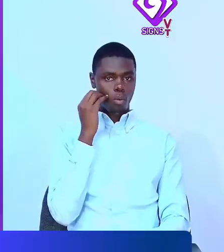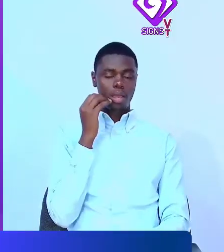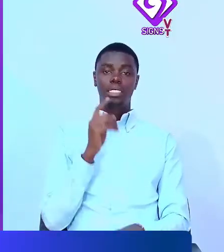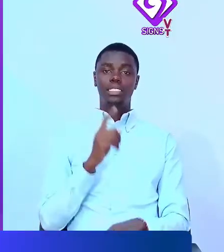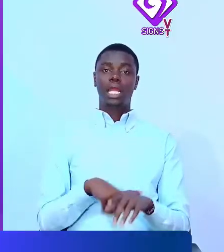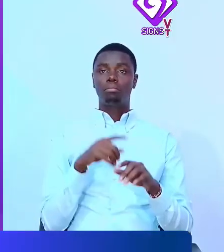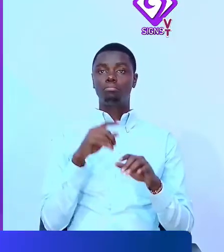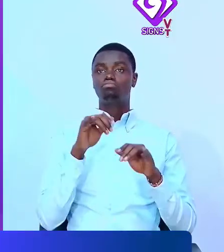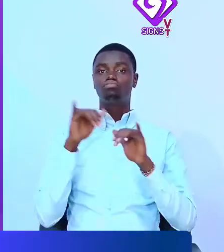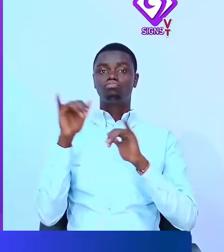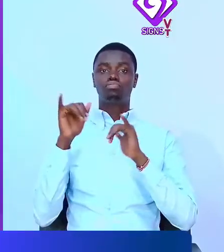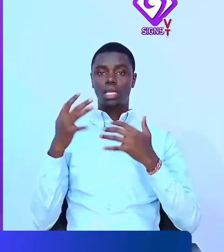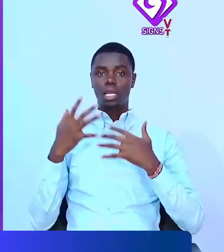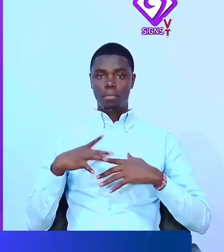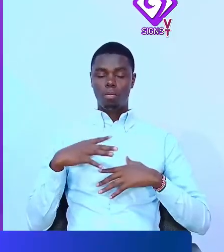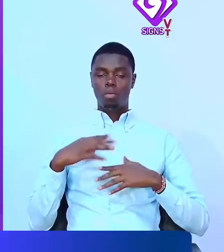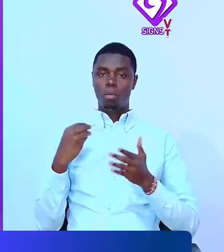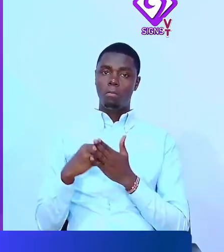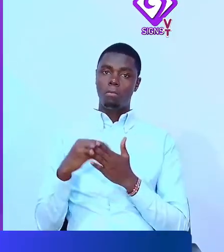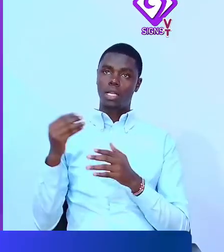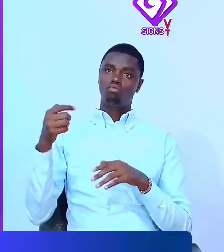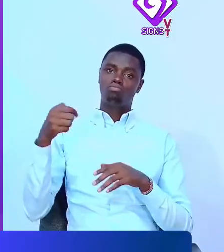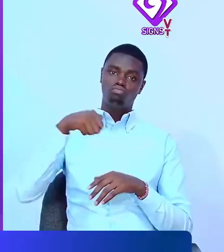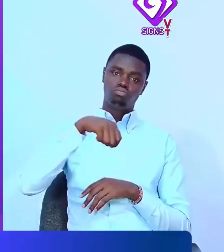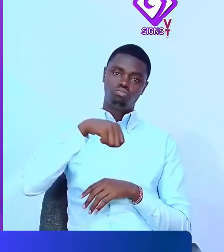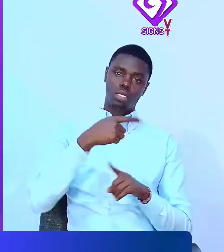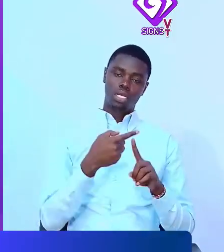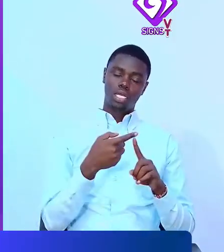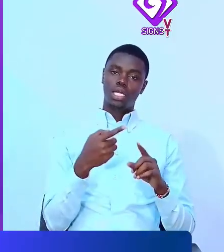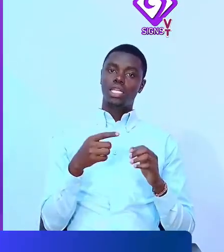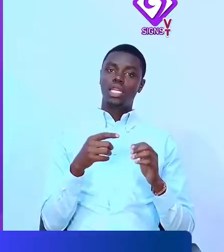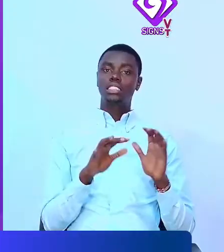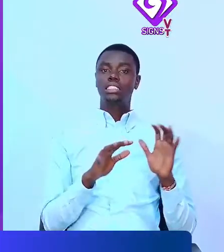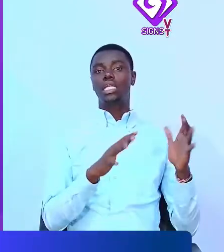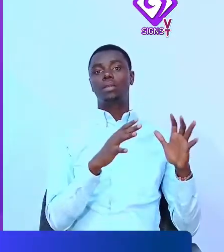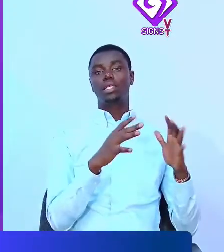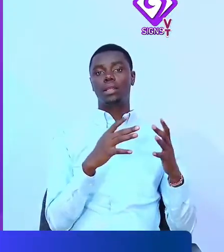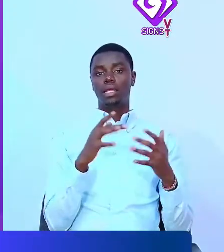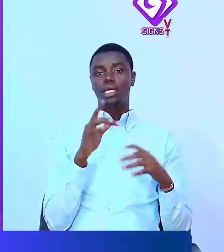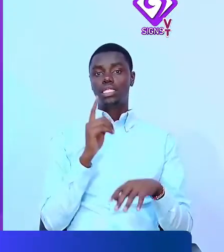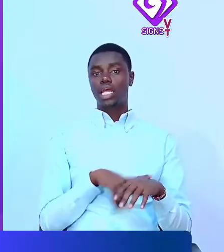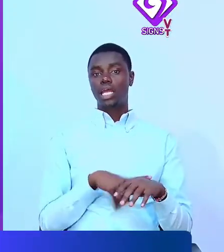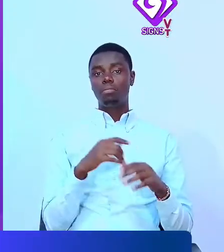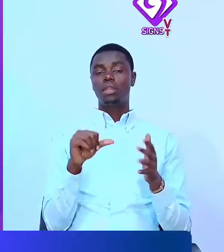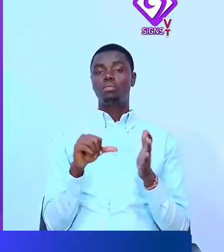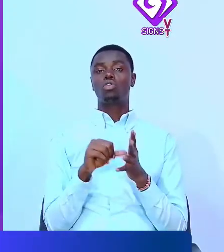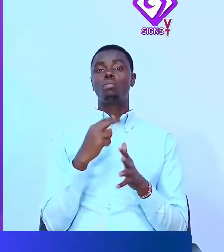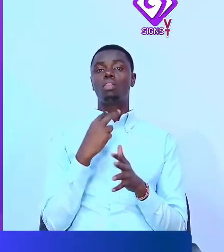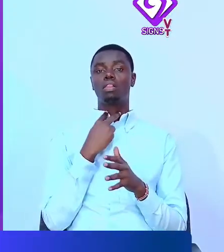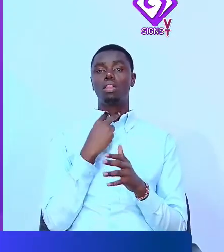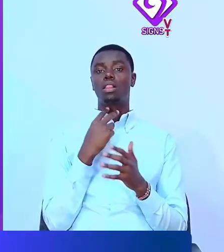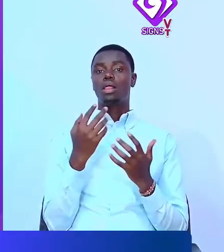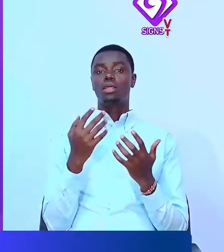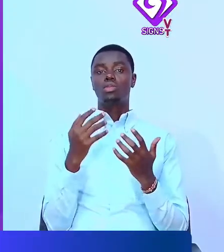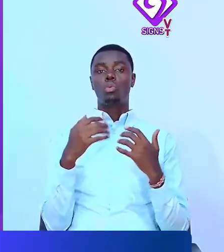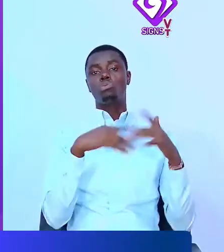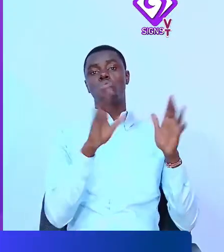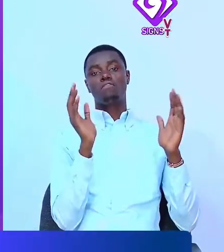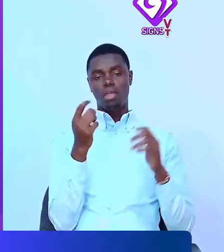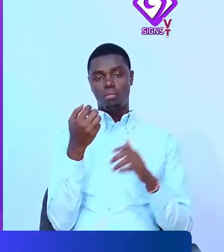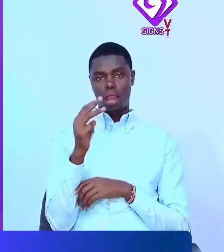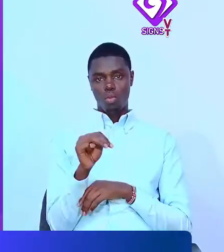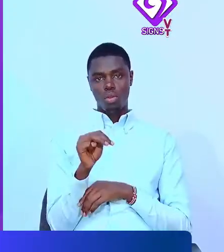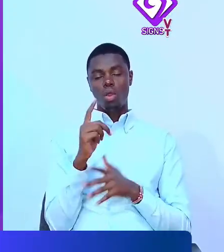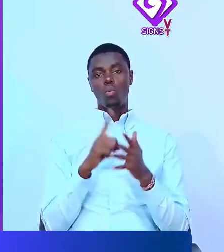diaspora people are pumping money through diaspora remittance, they are celebrated. When they are in trouble, you leave them alone. What